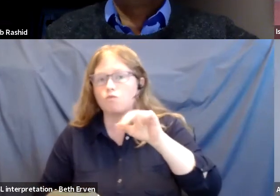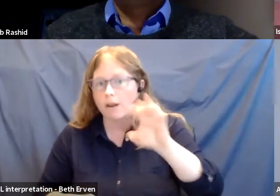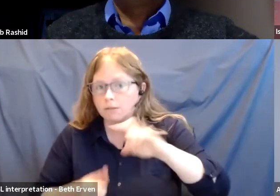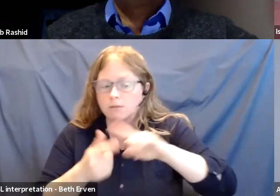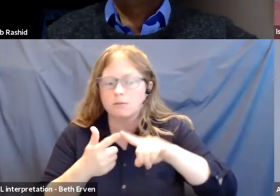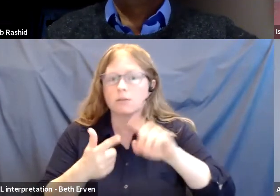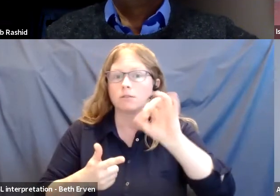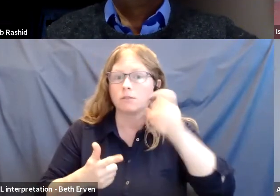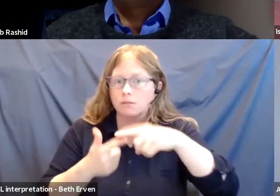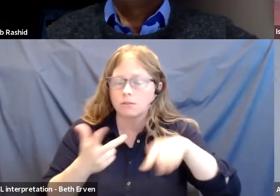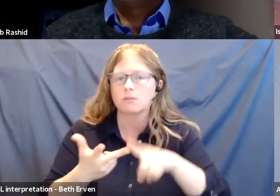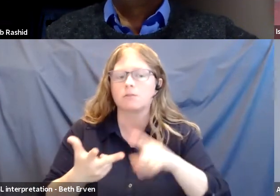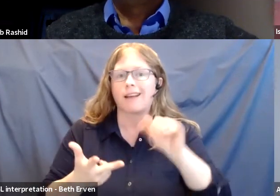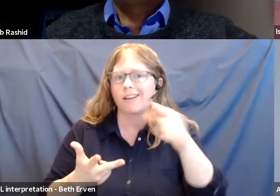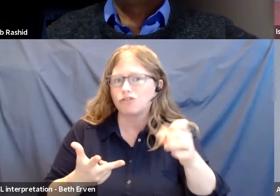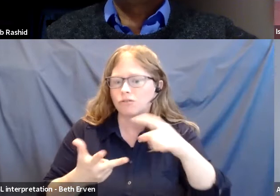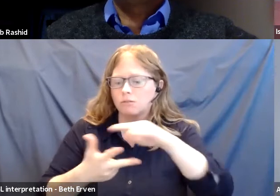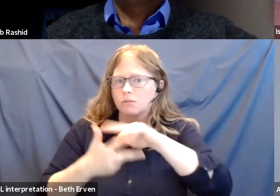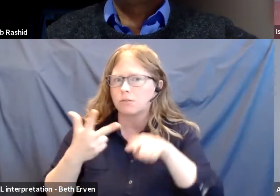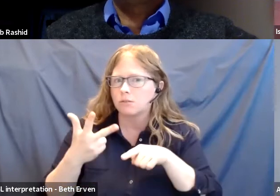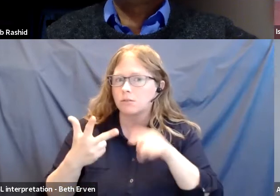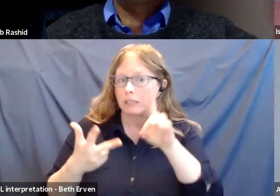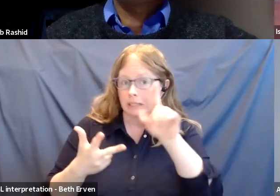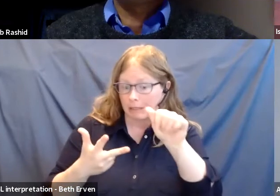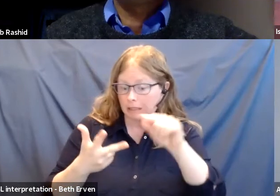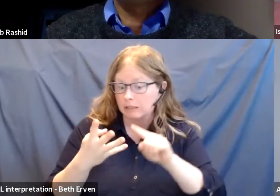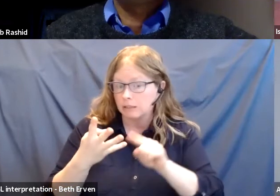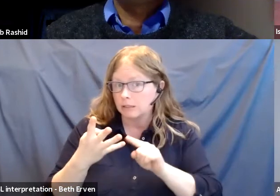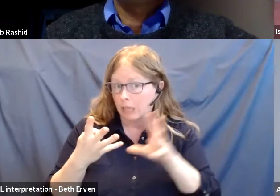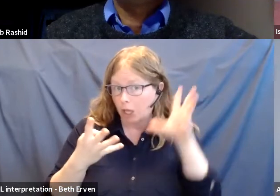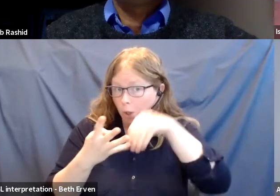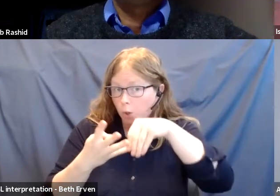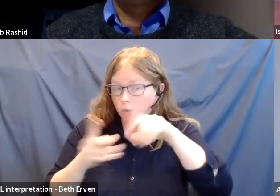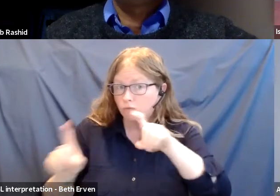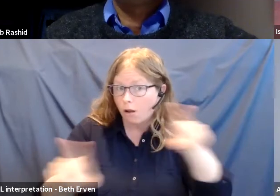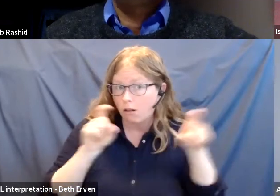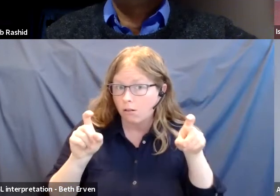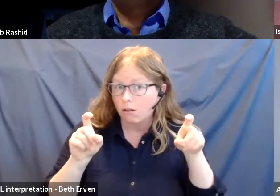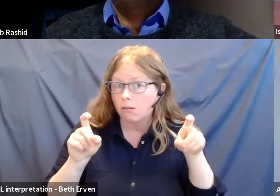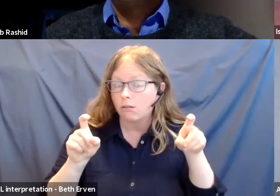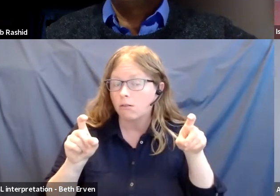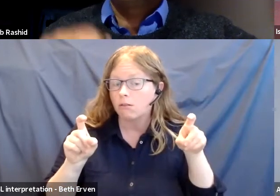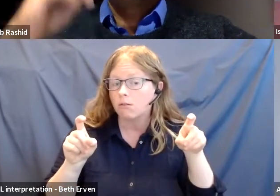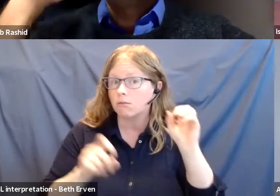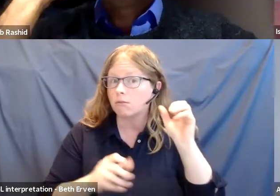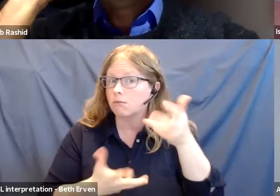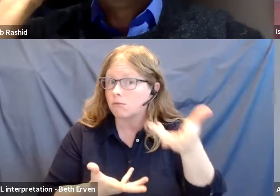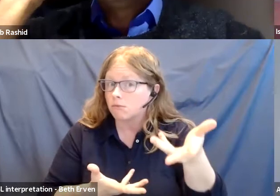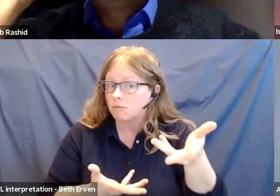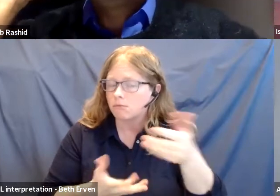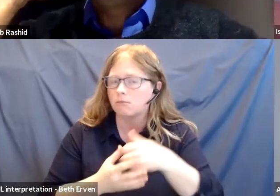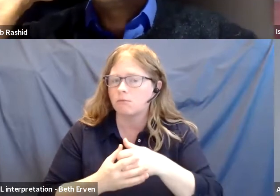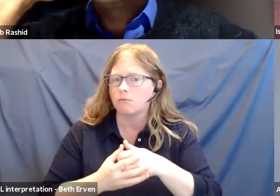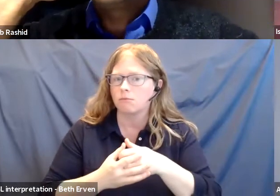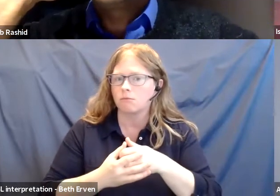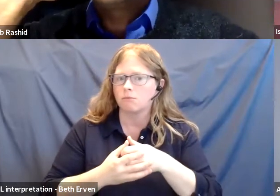other conditions and disabilities? Were some of these included in these populations as well? I guess she's meaning,